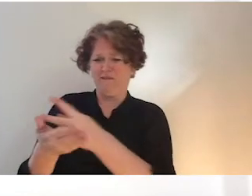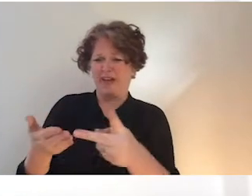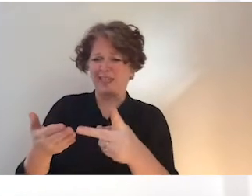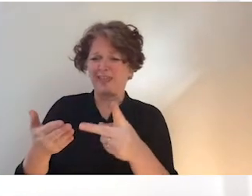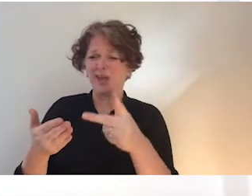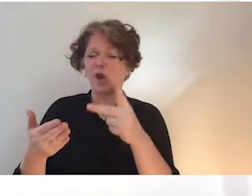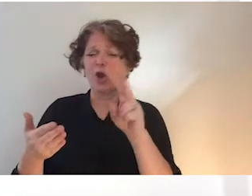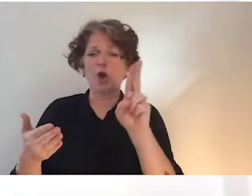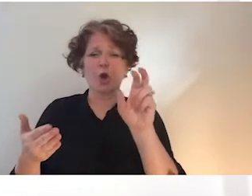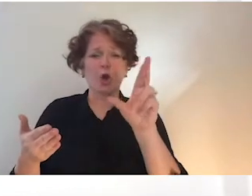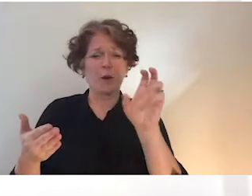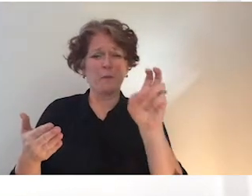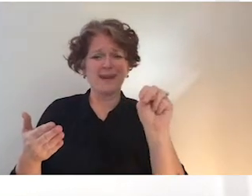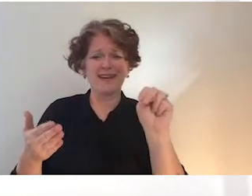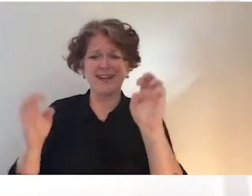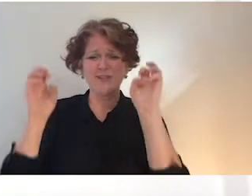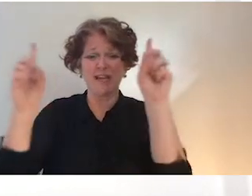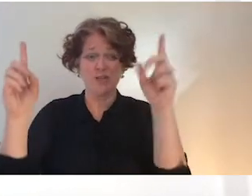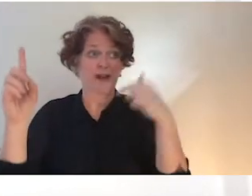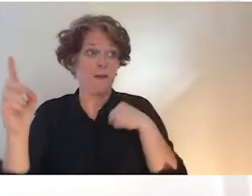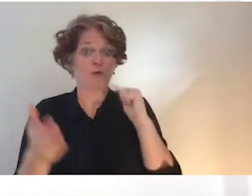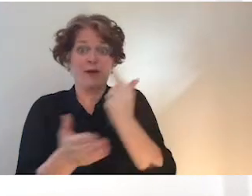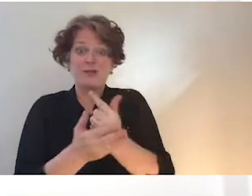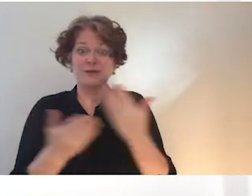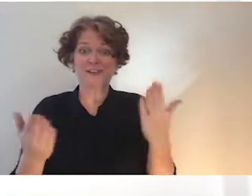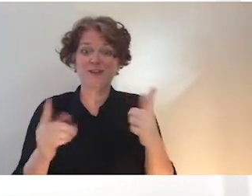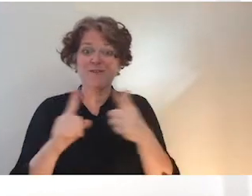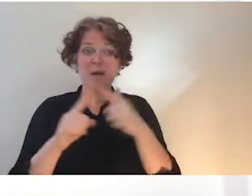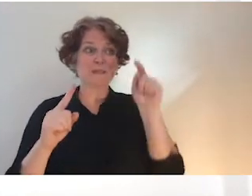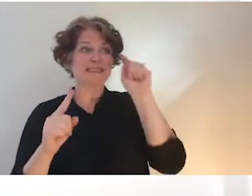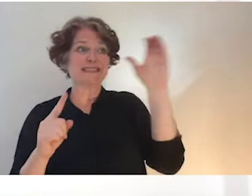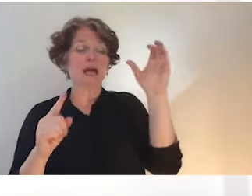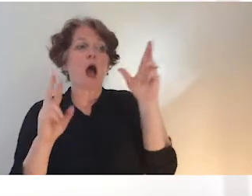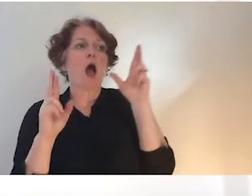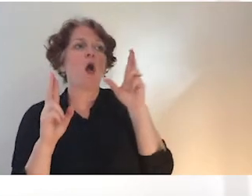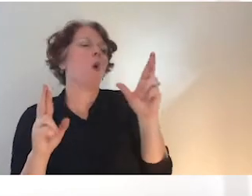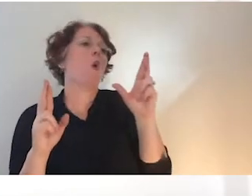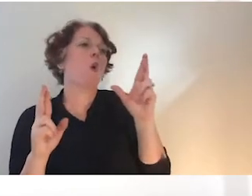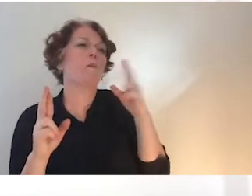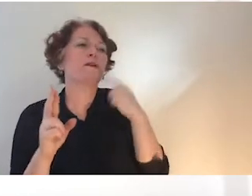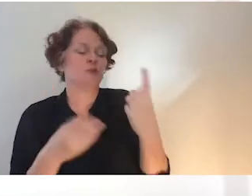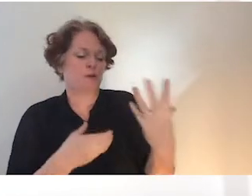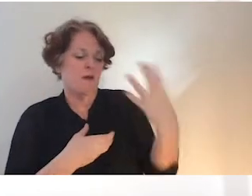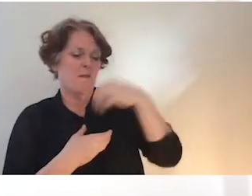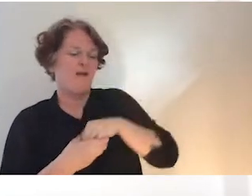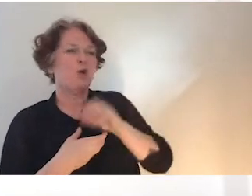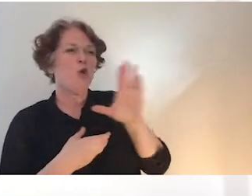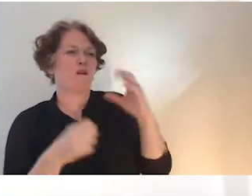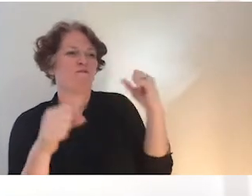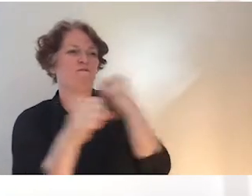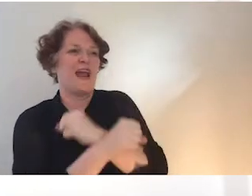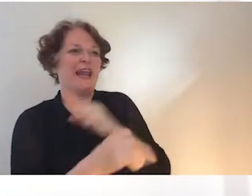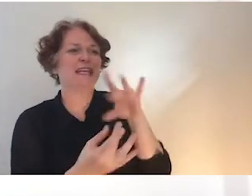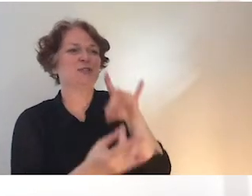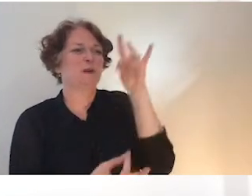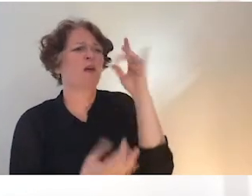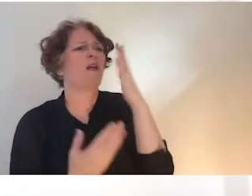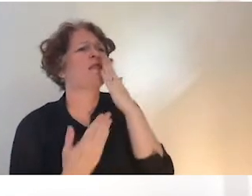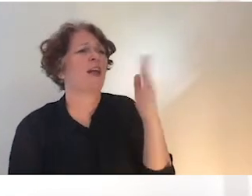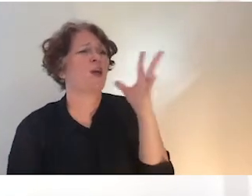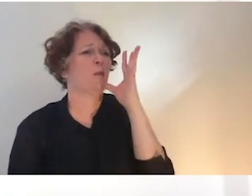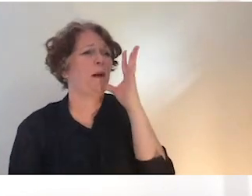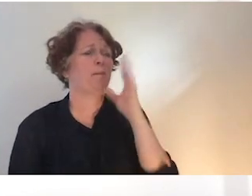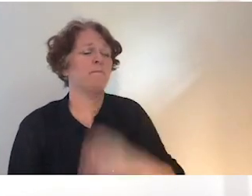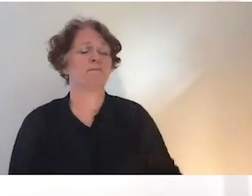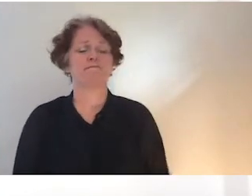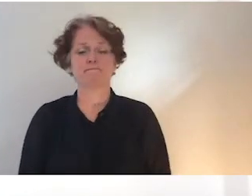failing urban education. As I graduate from Teachers College, I hope to embody your fighting spirit. Thank you,